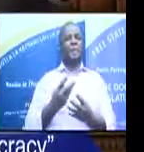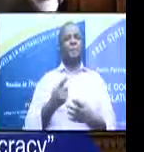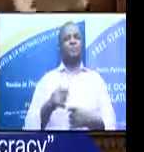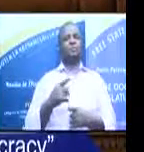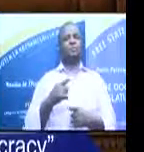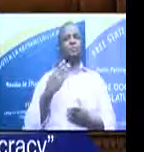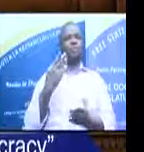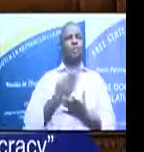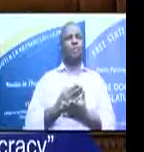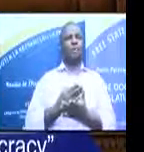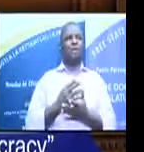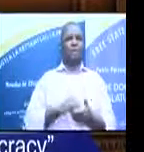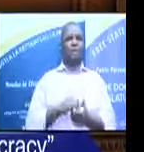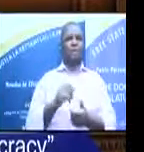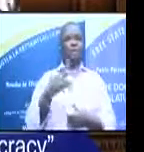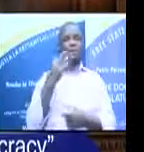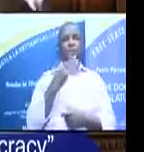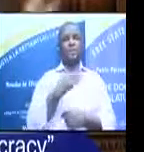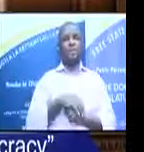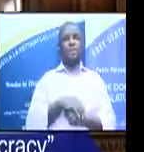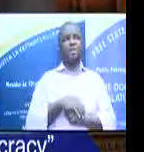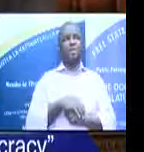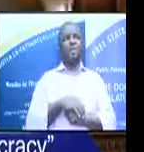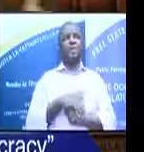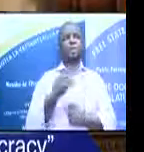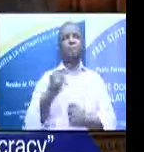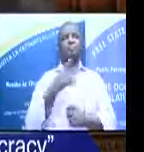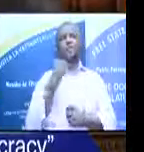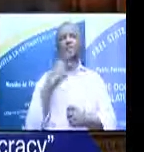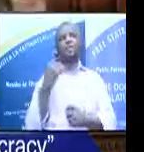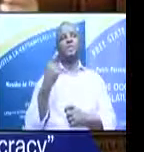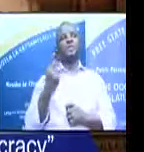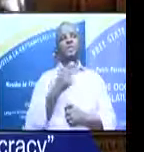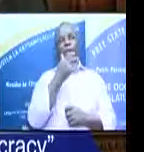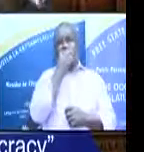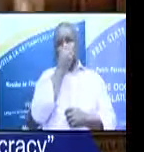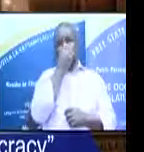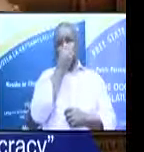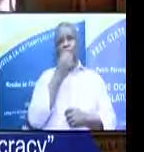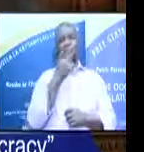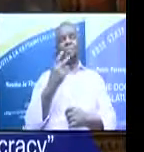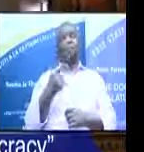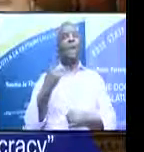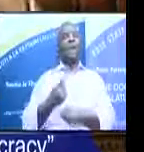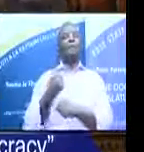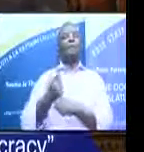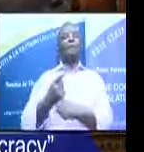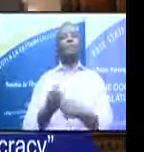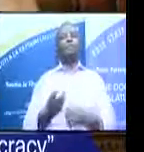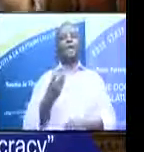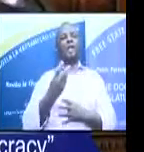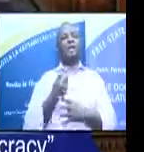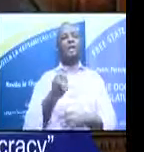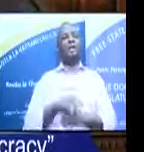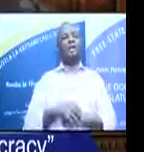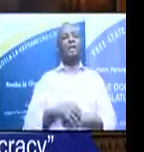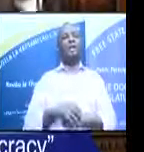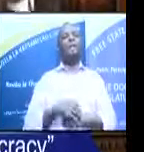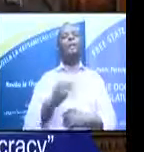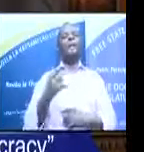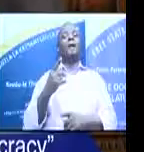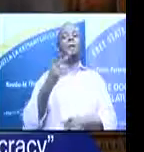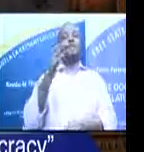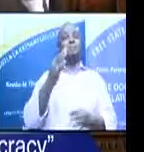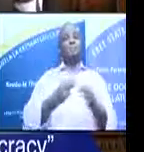Not sure your organization says that. I hear you speaking it, I hear your rhetoric, and yet the